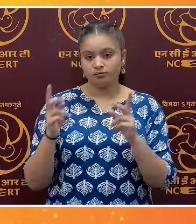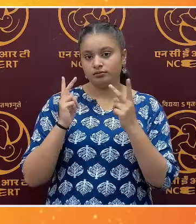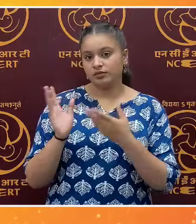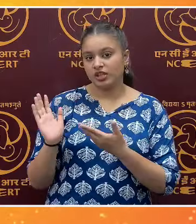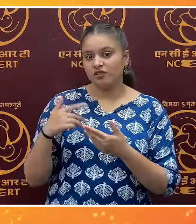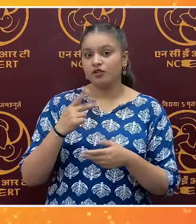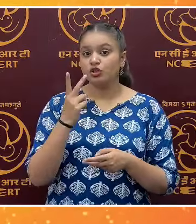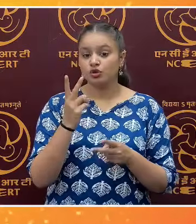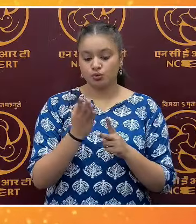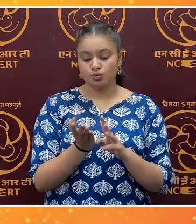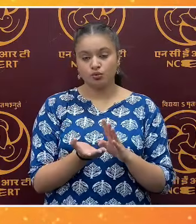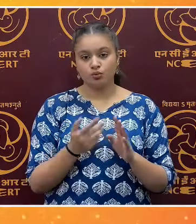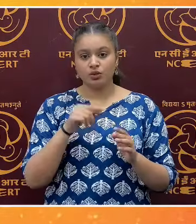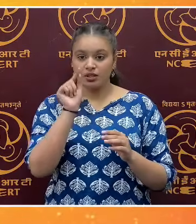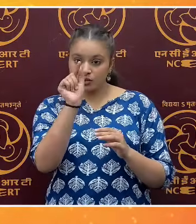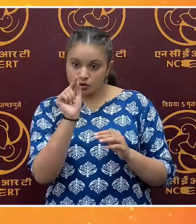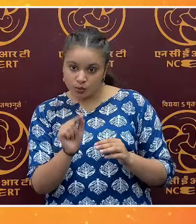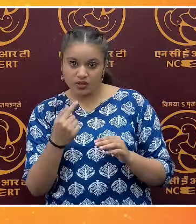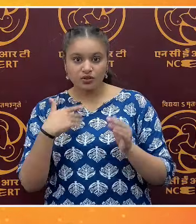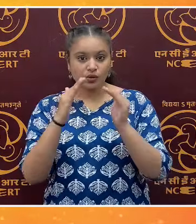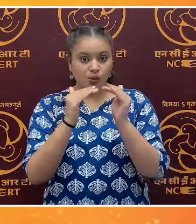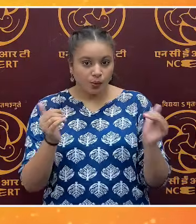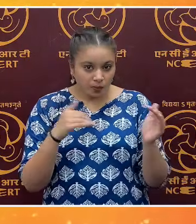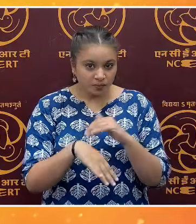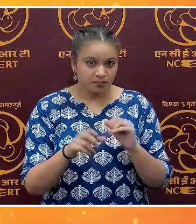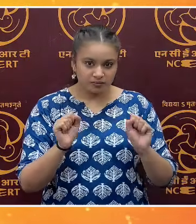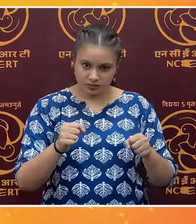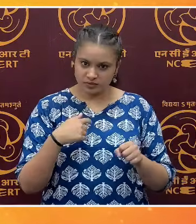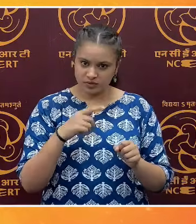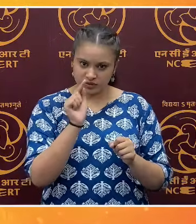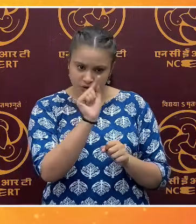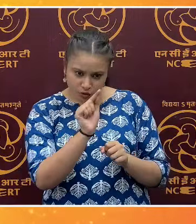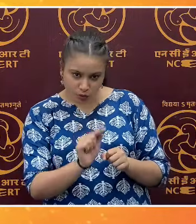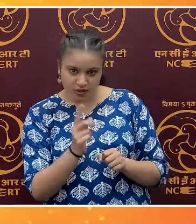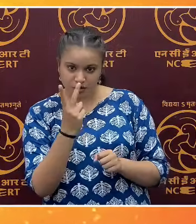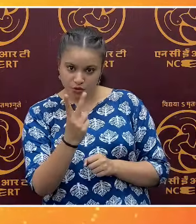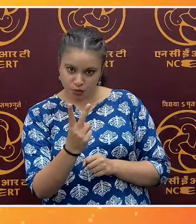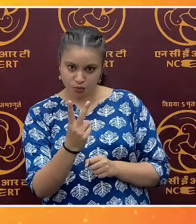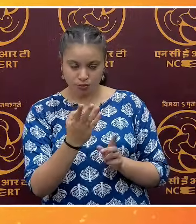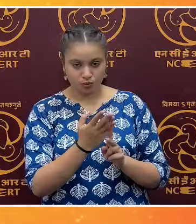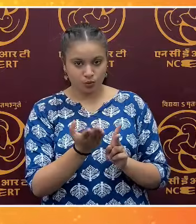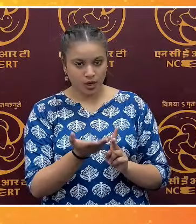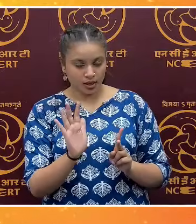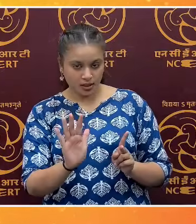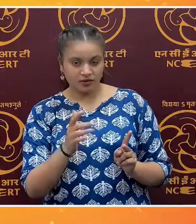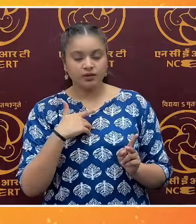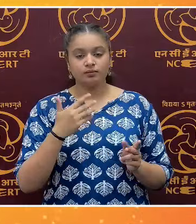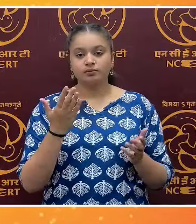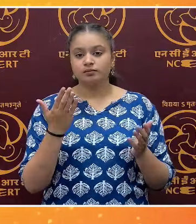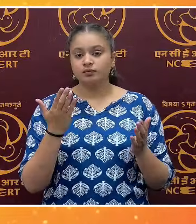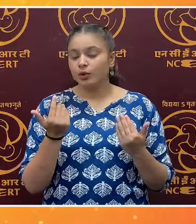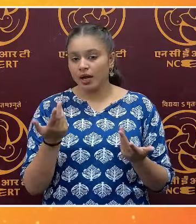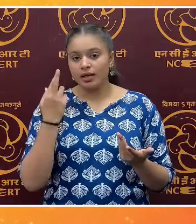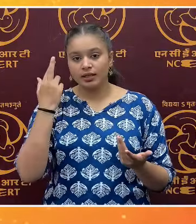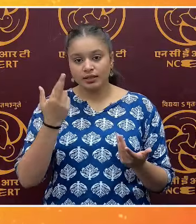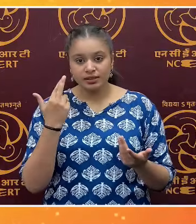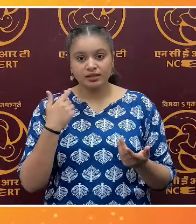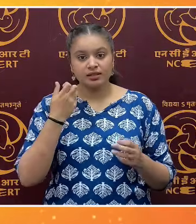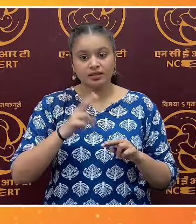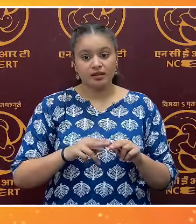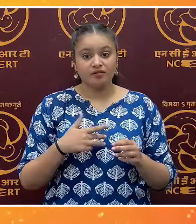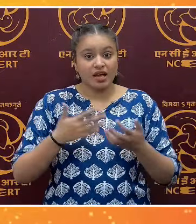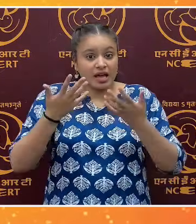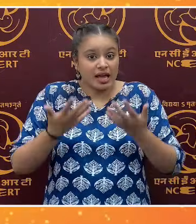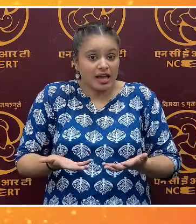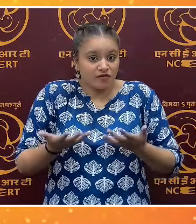seen 2 kinds of switches are there. At home also we see 2 kinds of switches. Okay, why is that? Because for heavy load